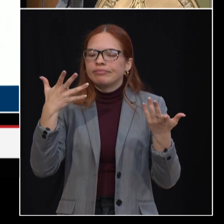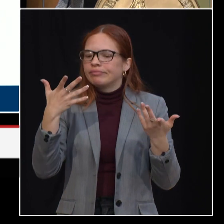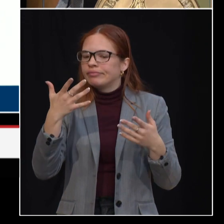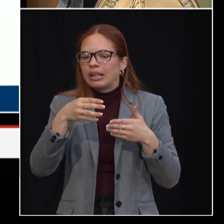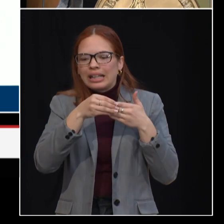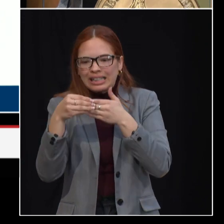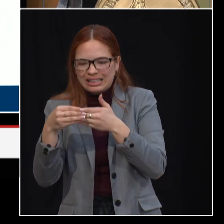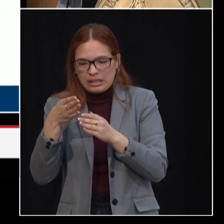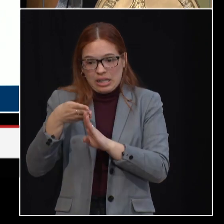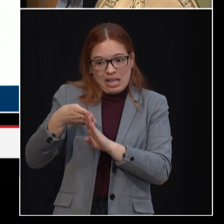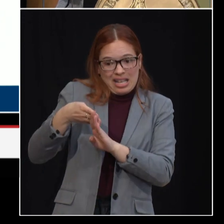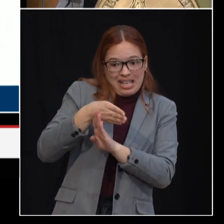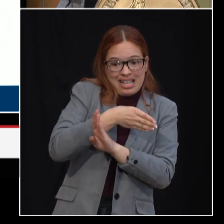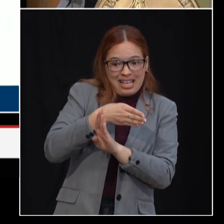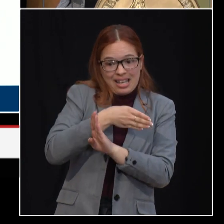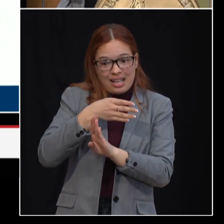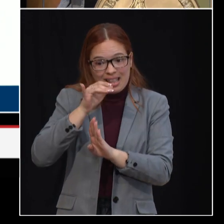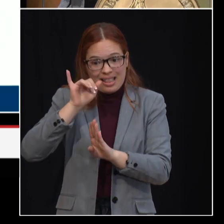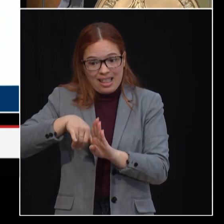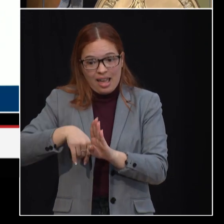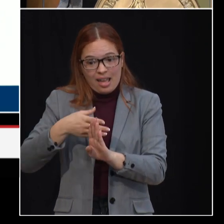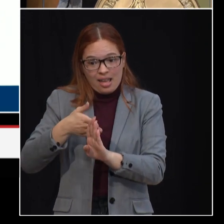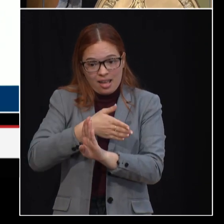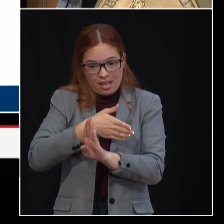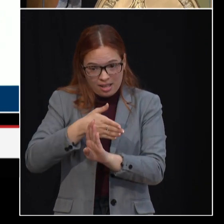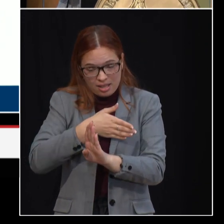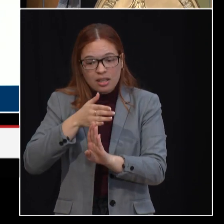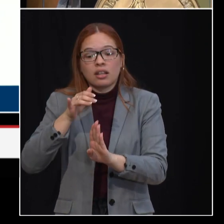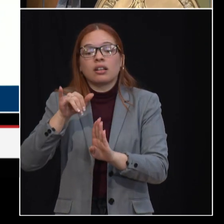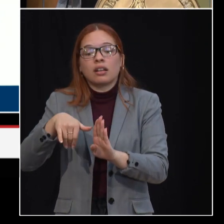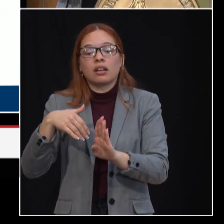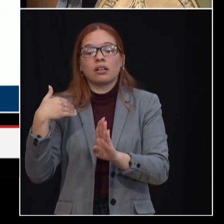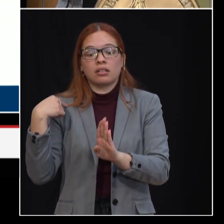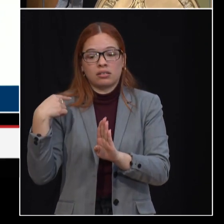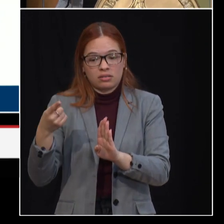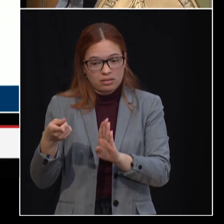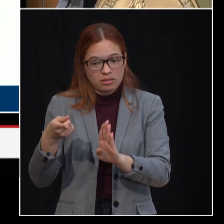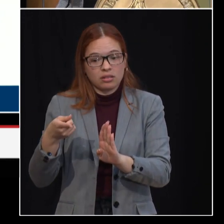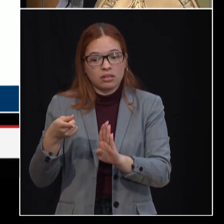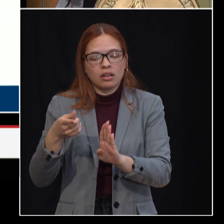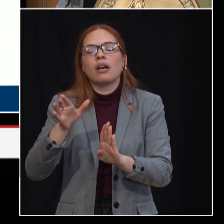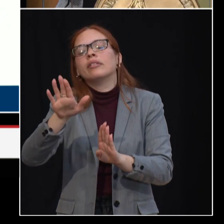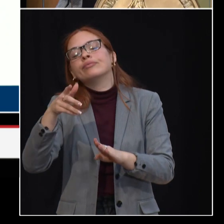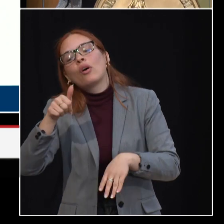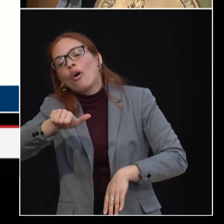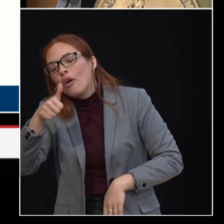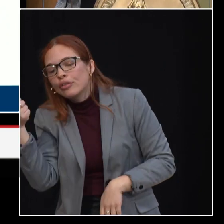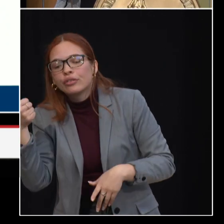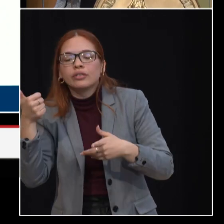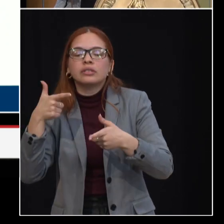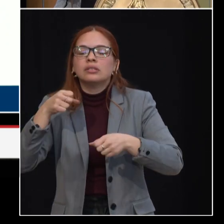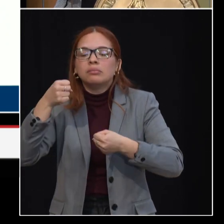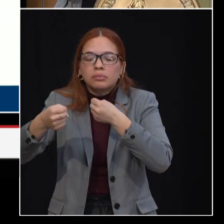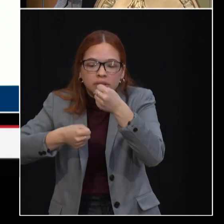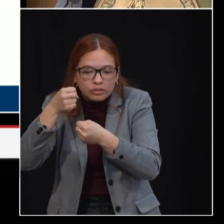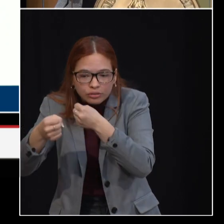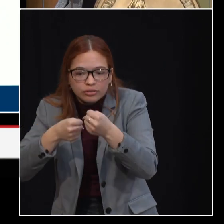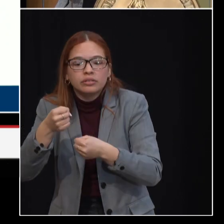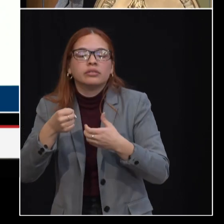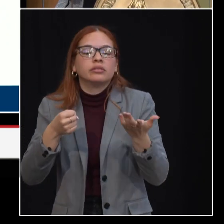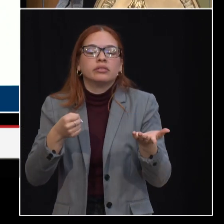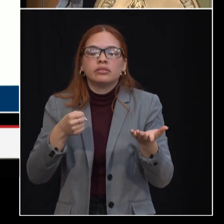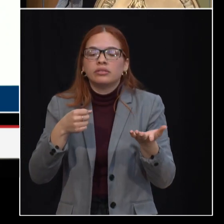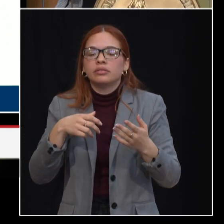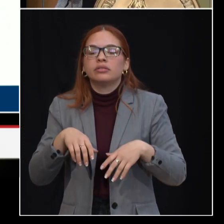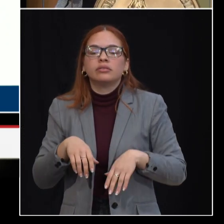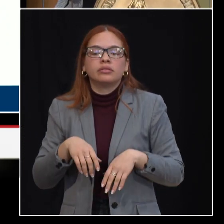Dr. Angie Gates. And then boxing is returning to the city. As you all may have seen, we had Gervonta Davis here just a couple of months